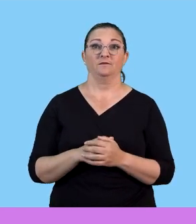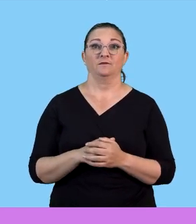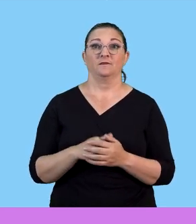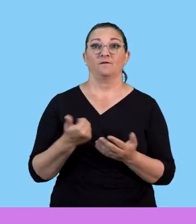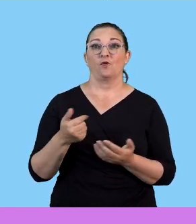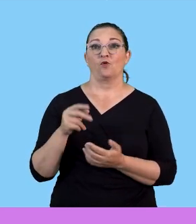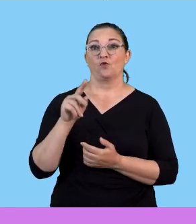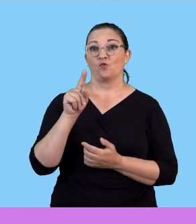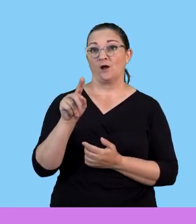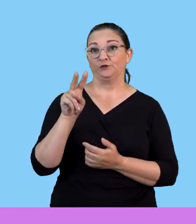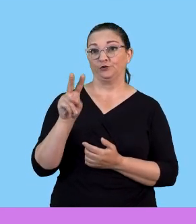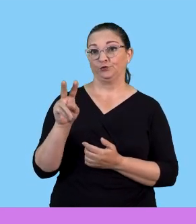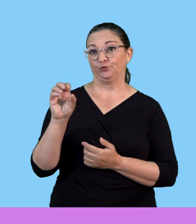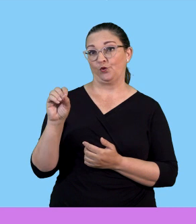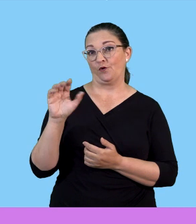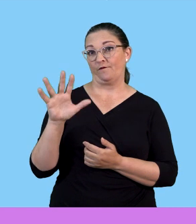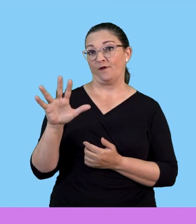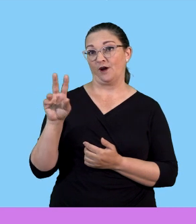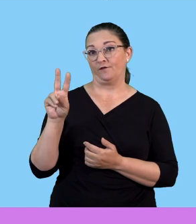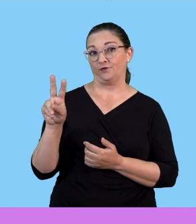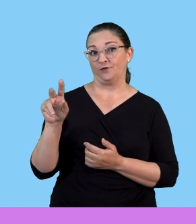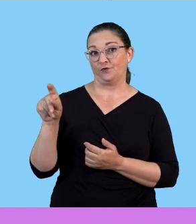by the positive balance,